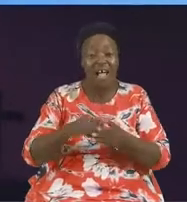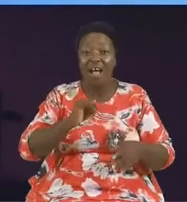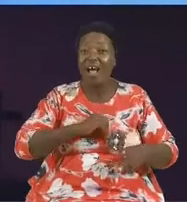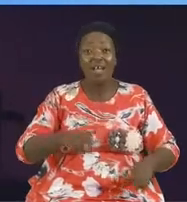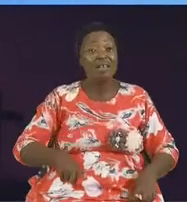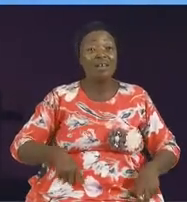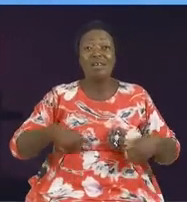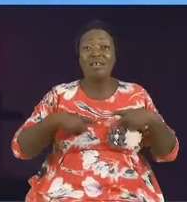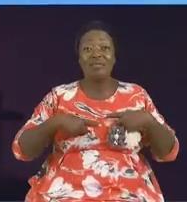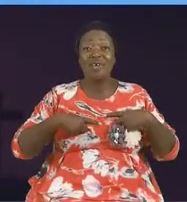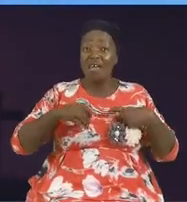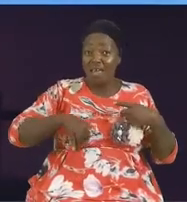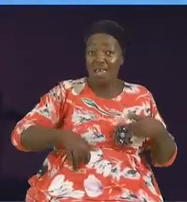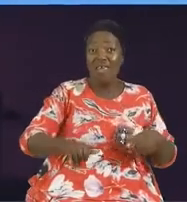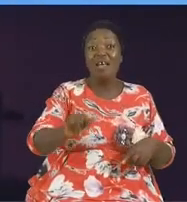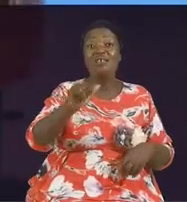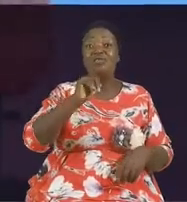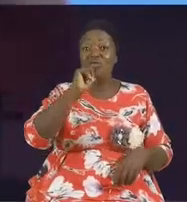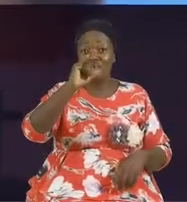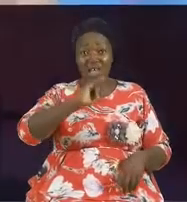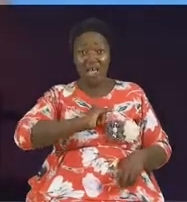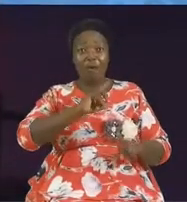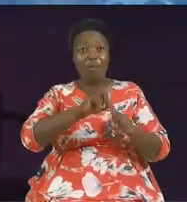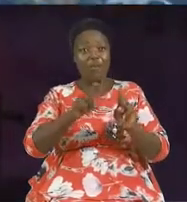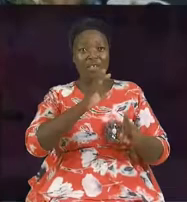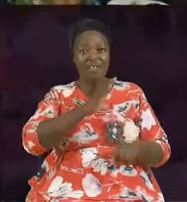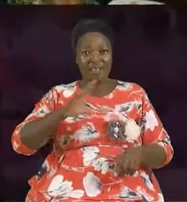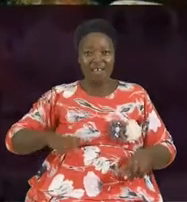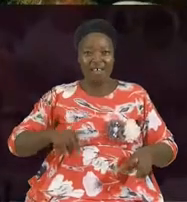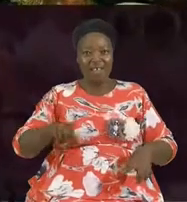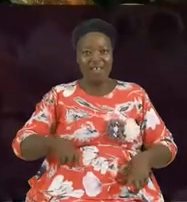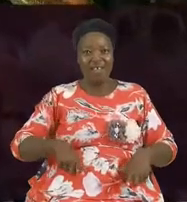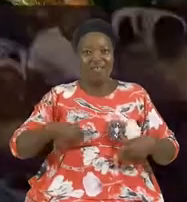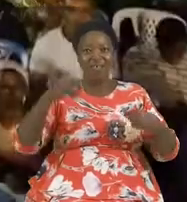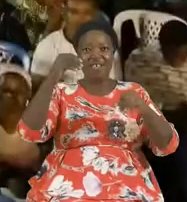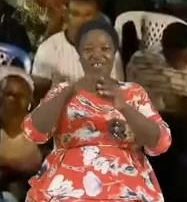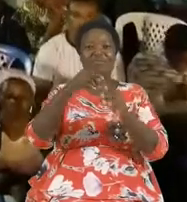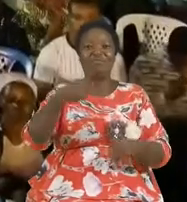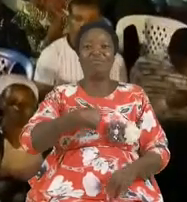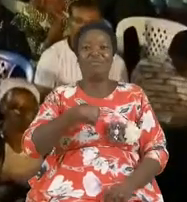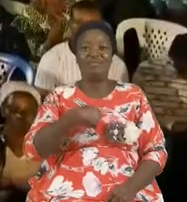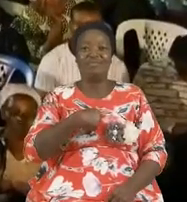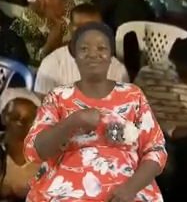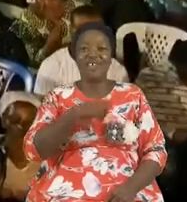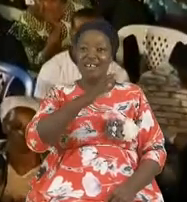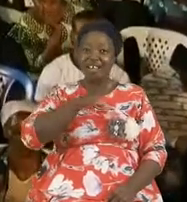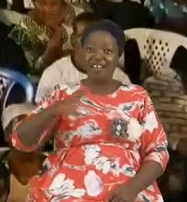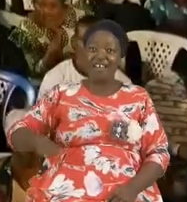with Christ. Nevertheless, I live. Yet not I, but